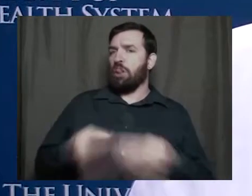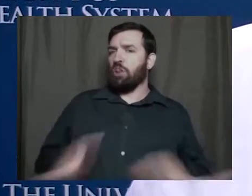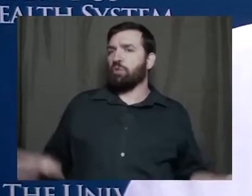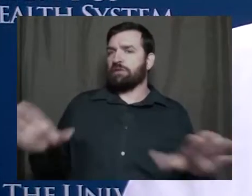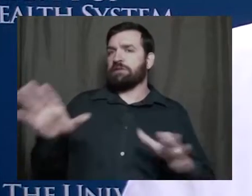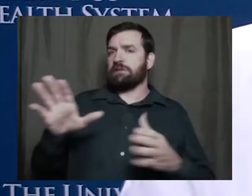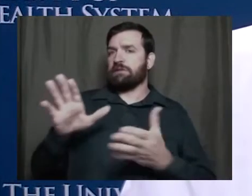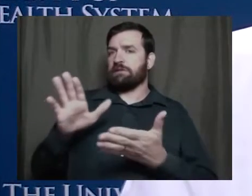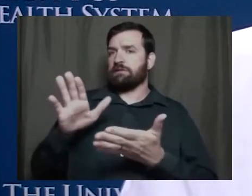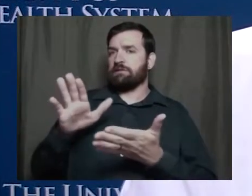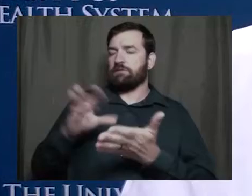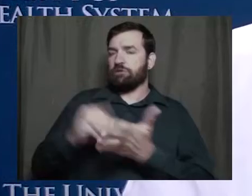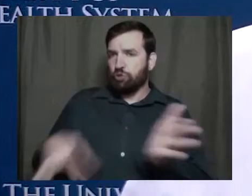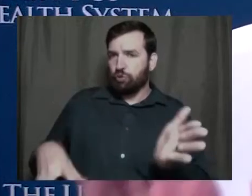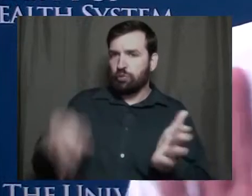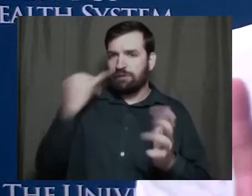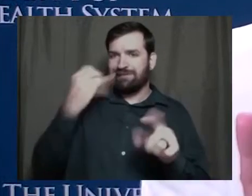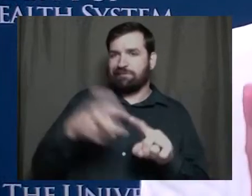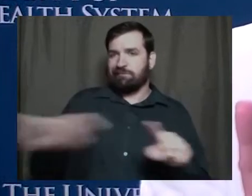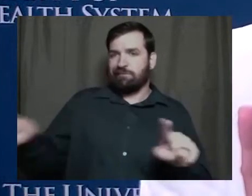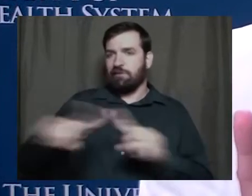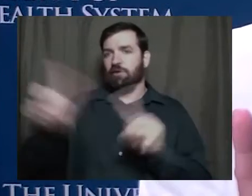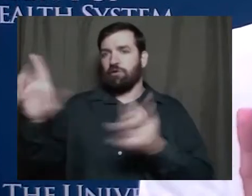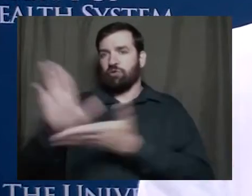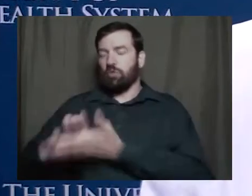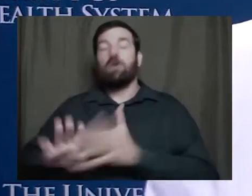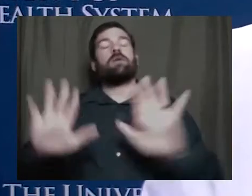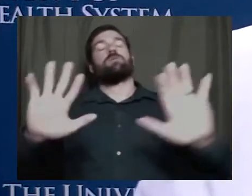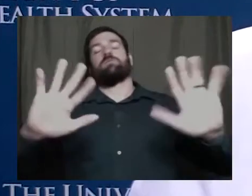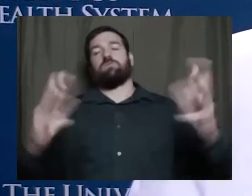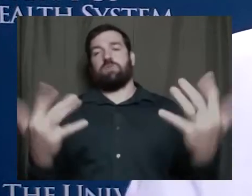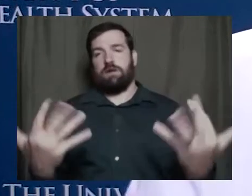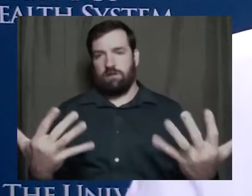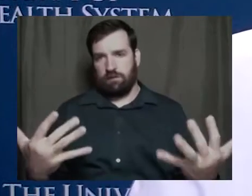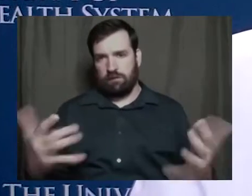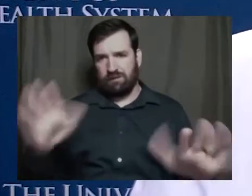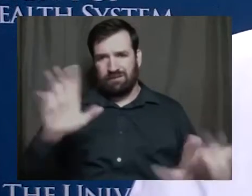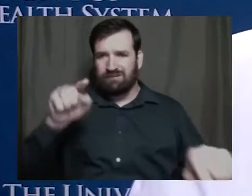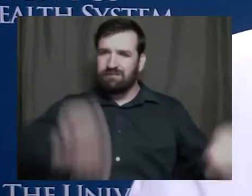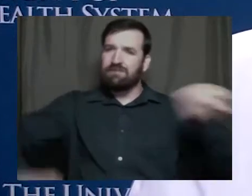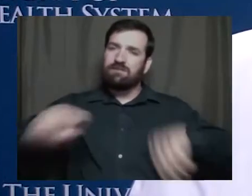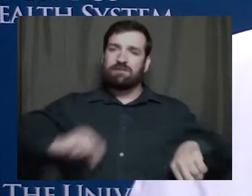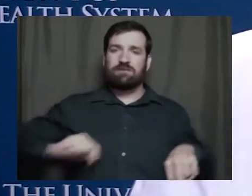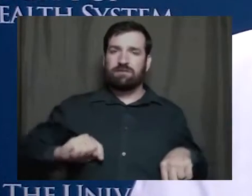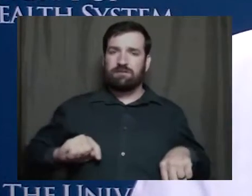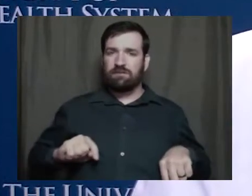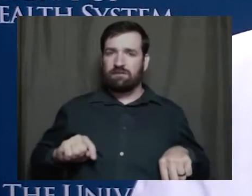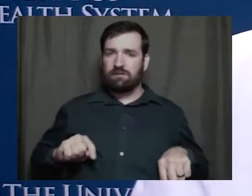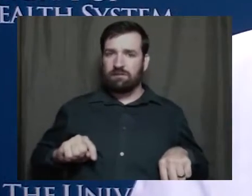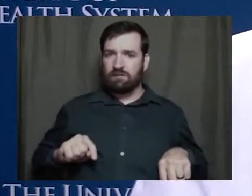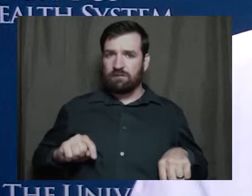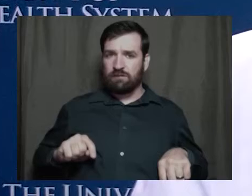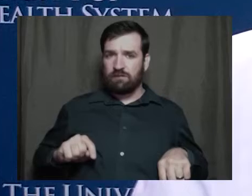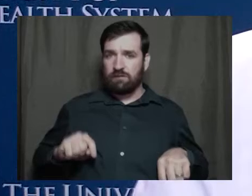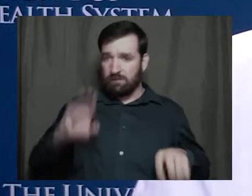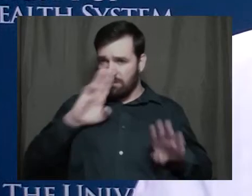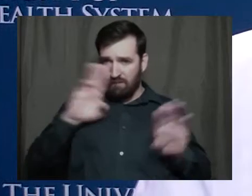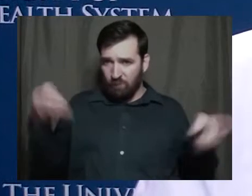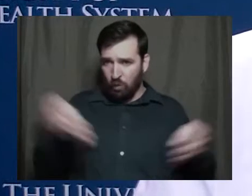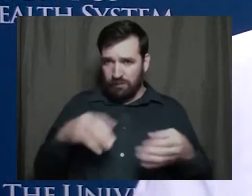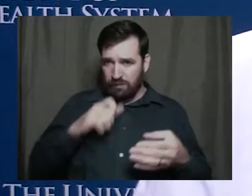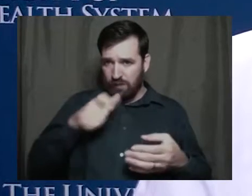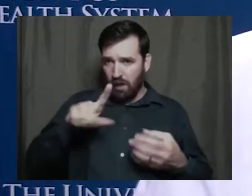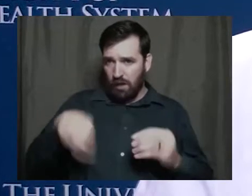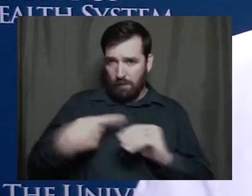this was to happen, and you're like, well, hold on, pump the brake. You mean that the focus isn't about the child and